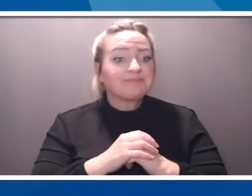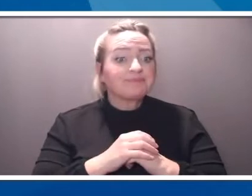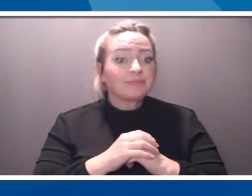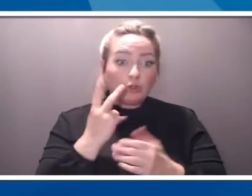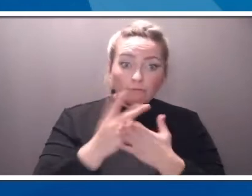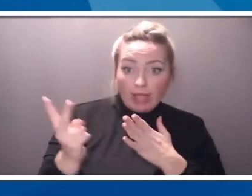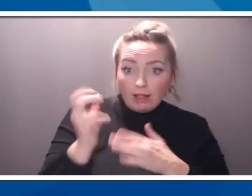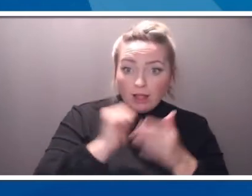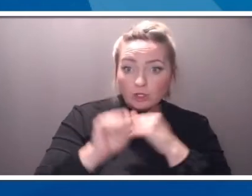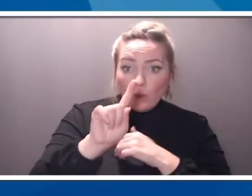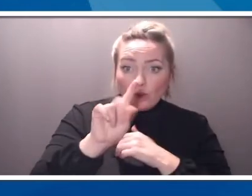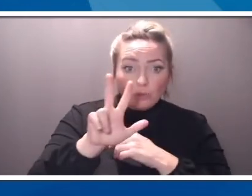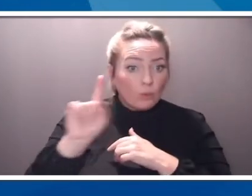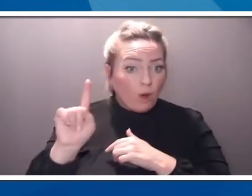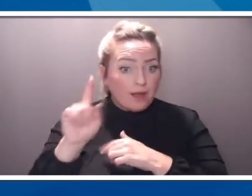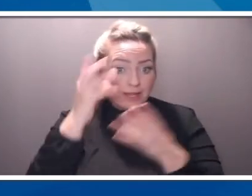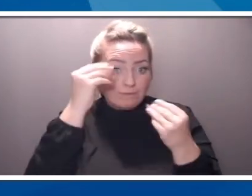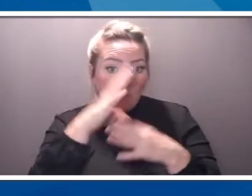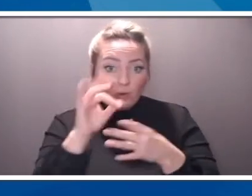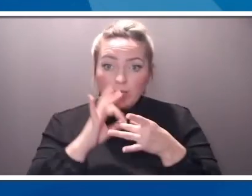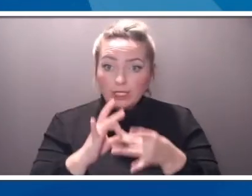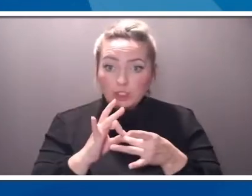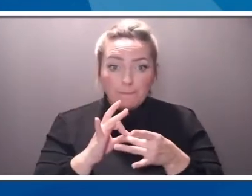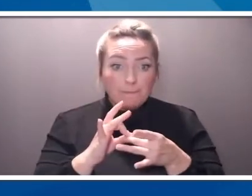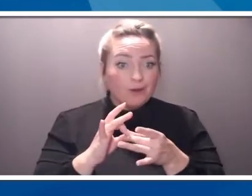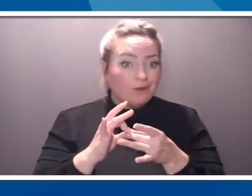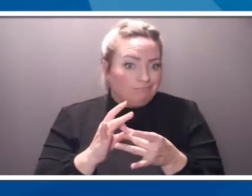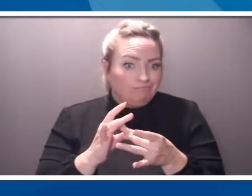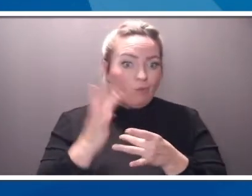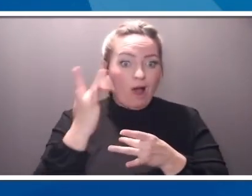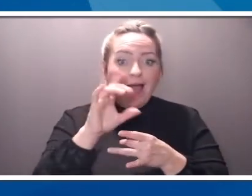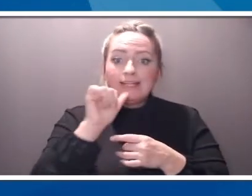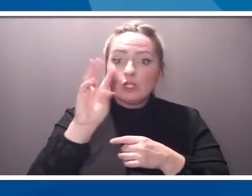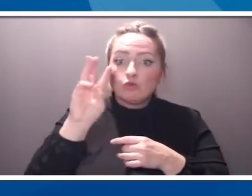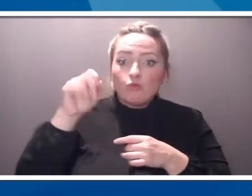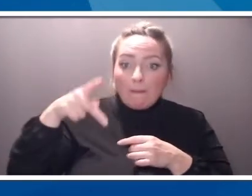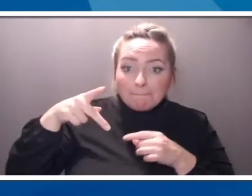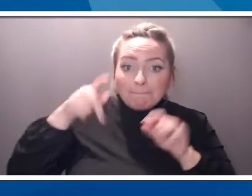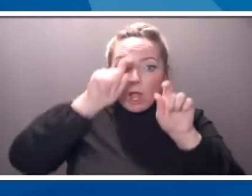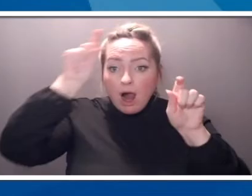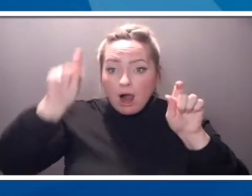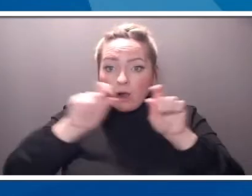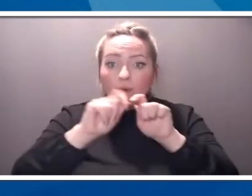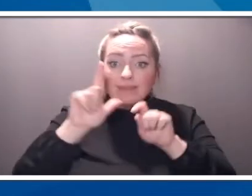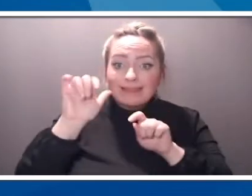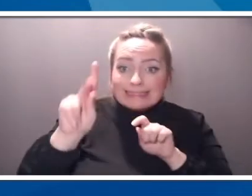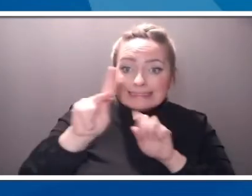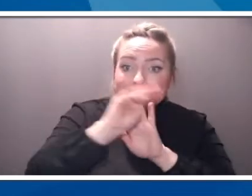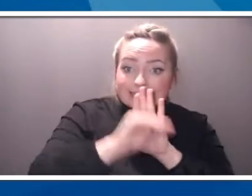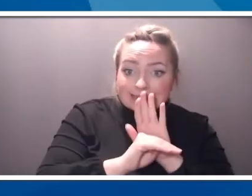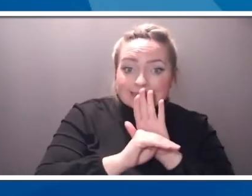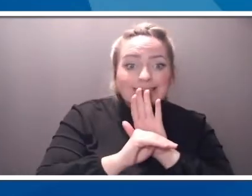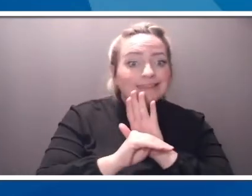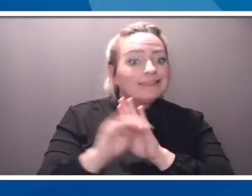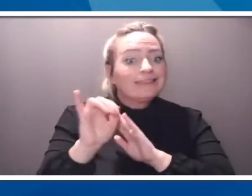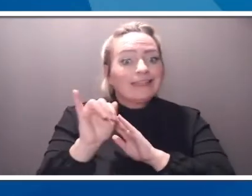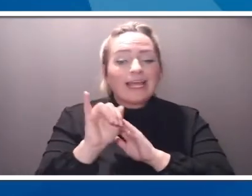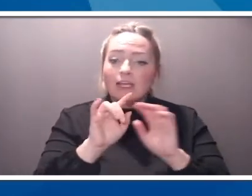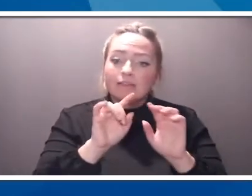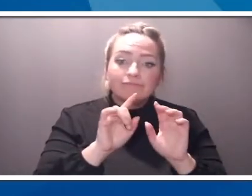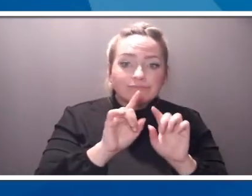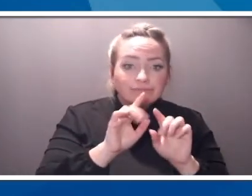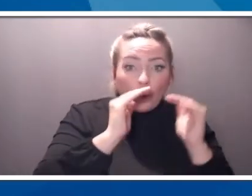nothing fancy. Now, do you fail this under 131, info and relationships? Because I didn't wrap this in something like a